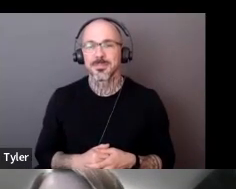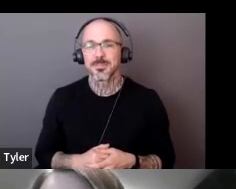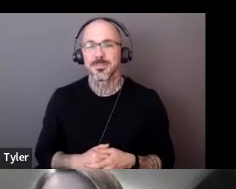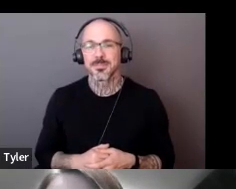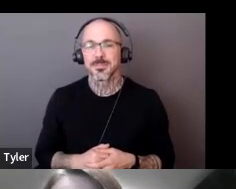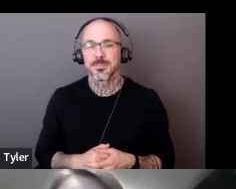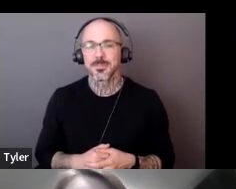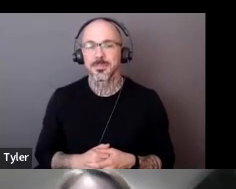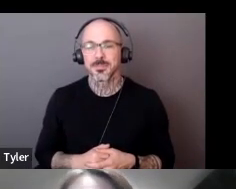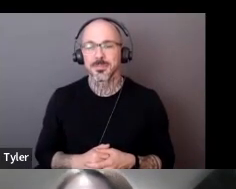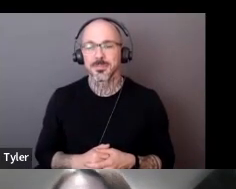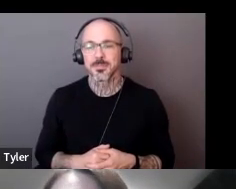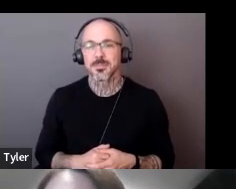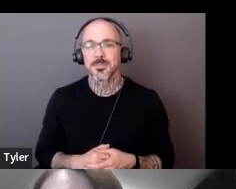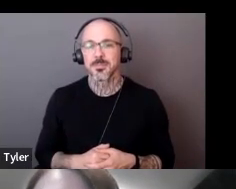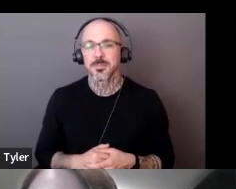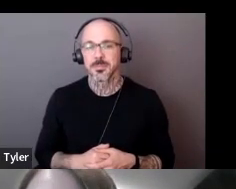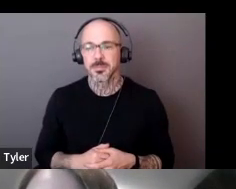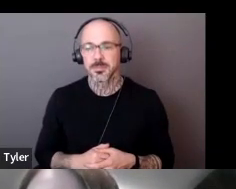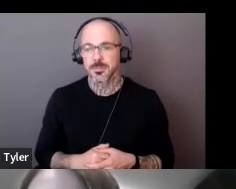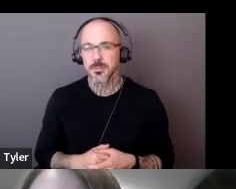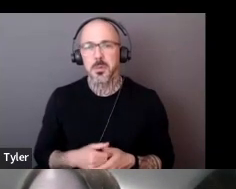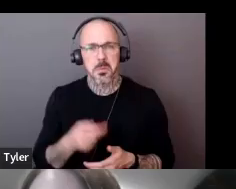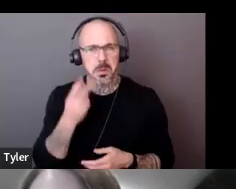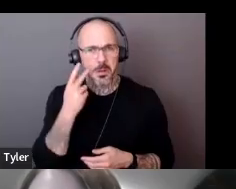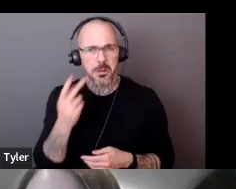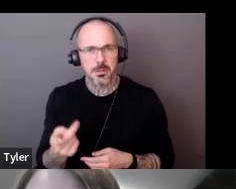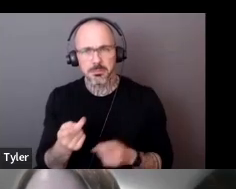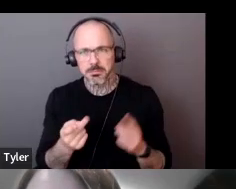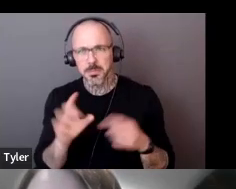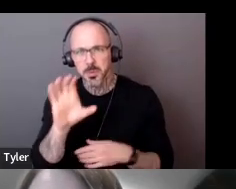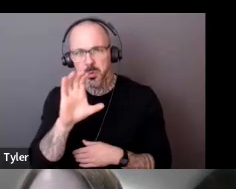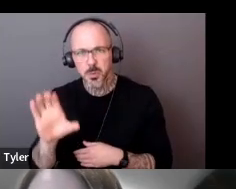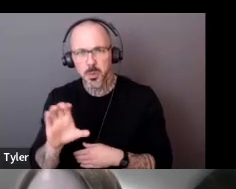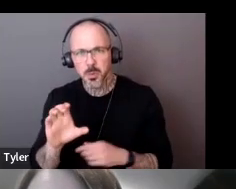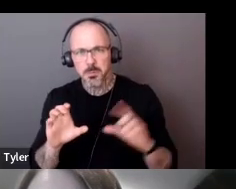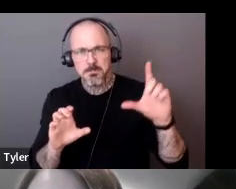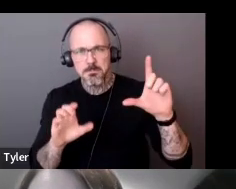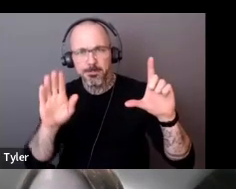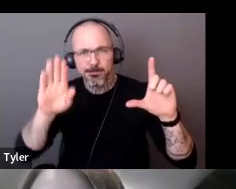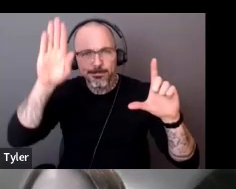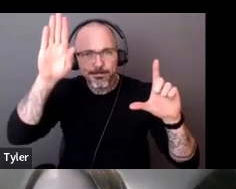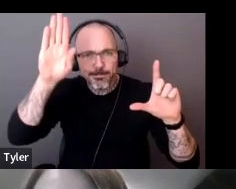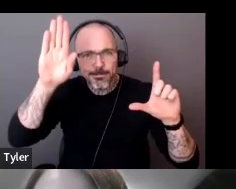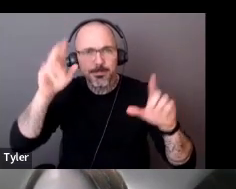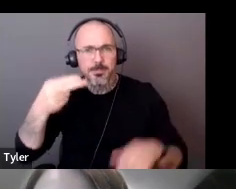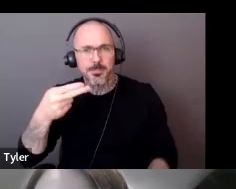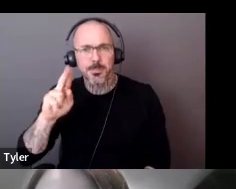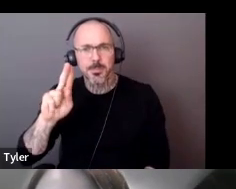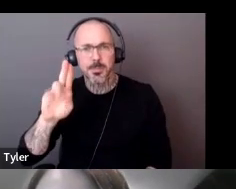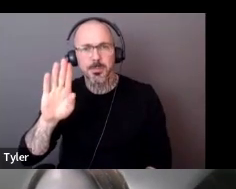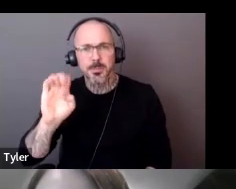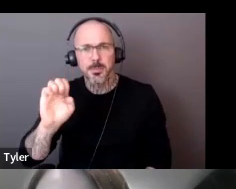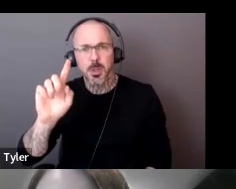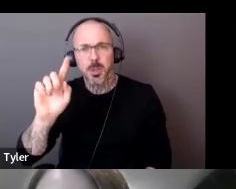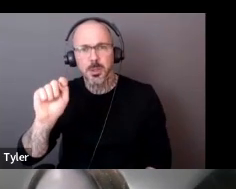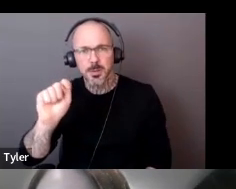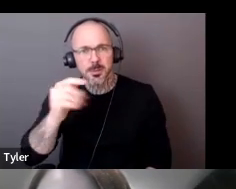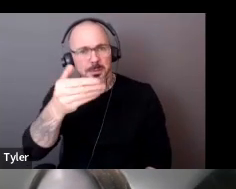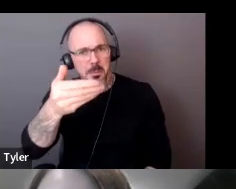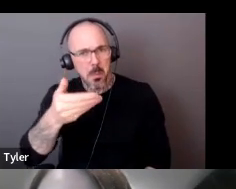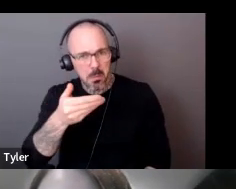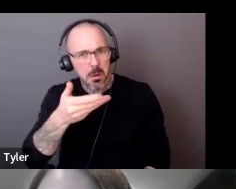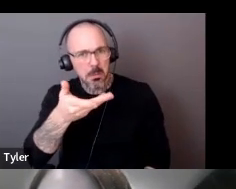before we do, I do see there's a hand up on the Zoom. So, Hubert, I will welcome